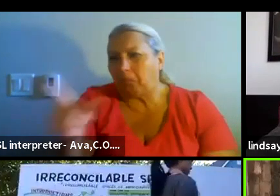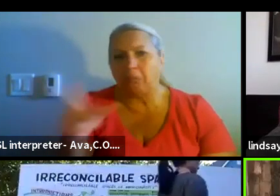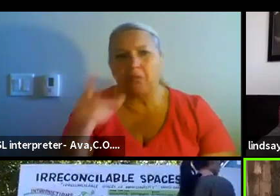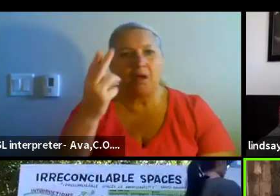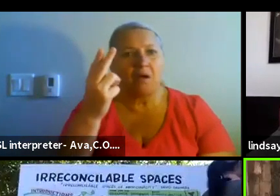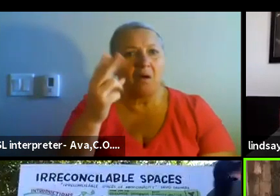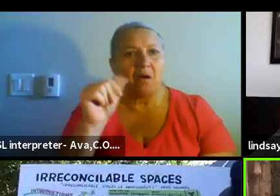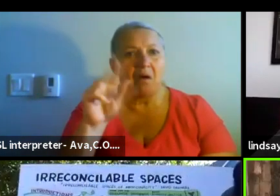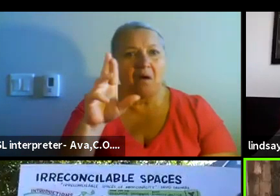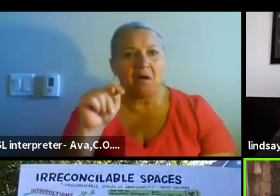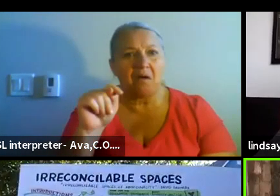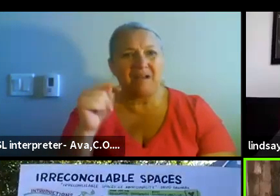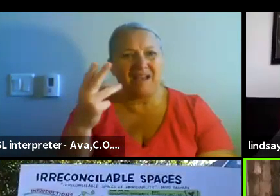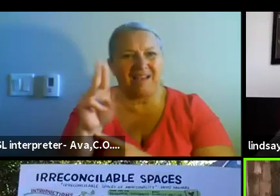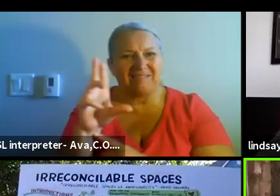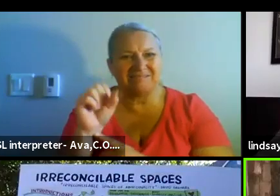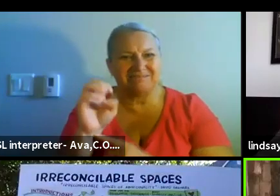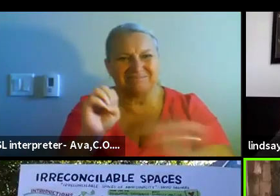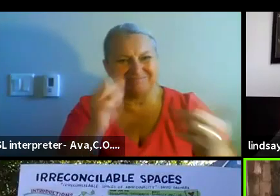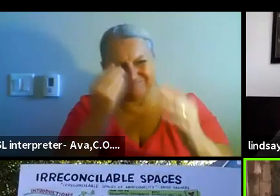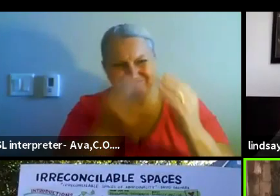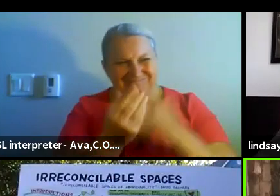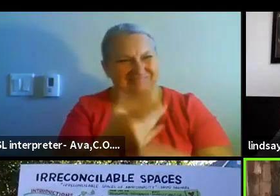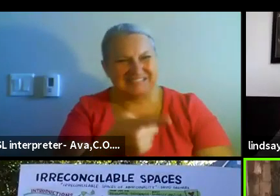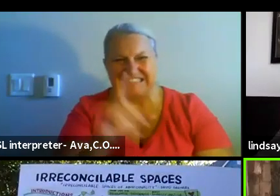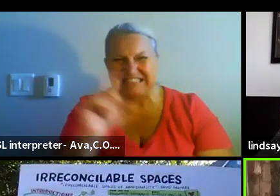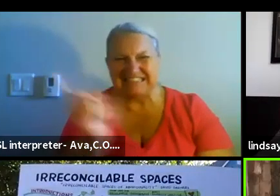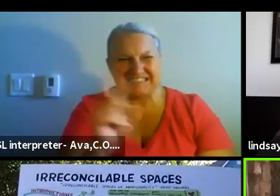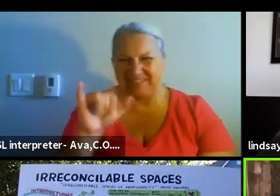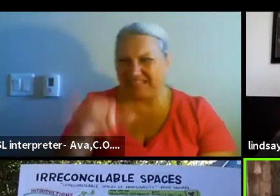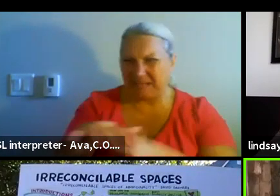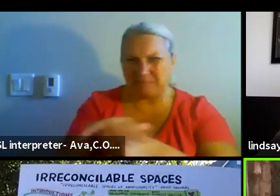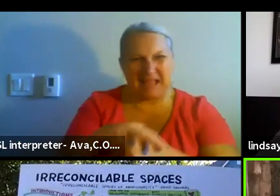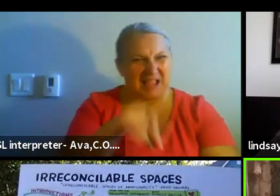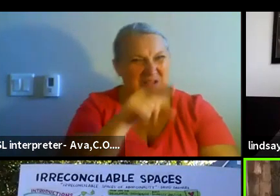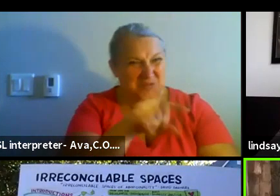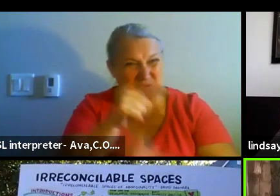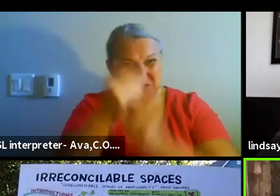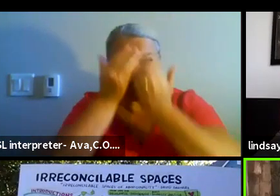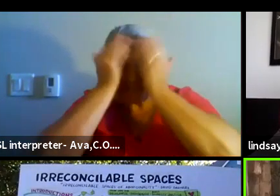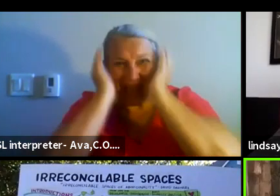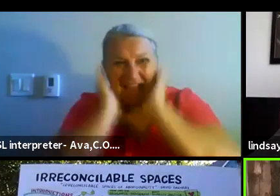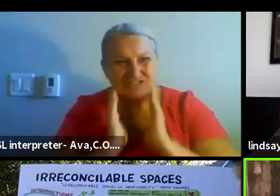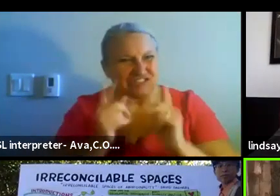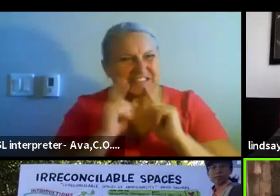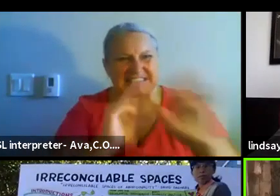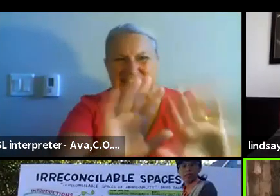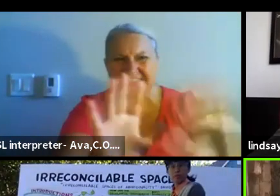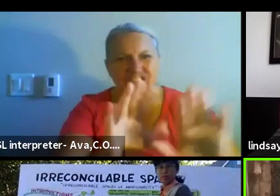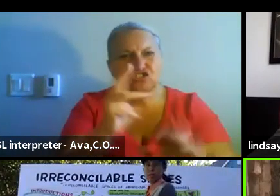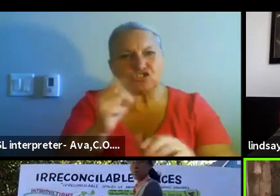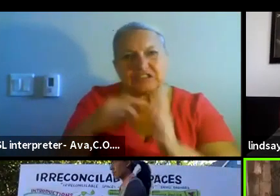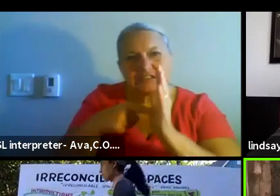House itself, was not a place we should smudge. She drew an edge of the woods for